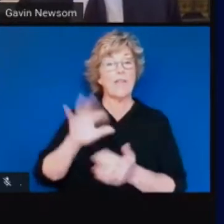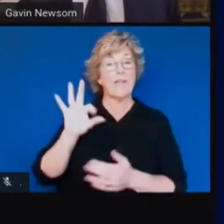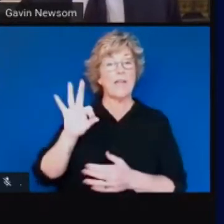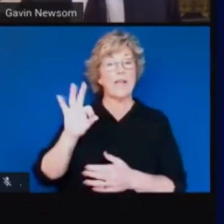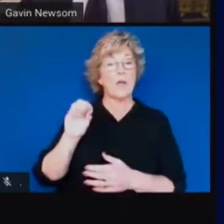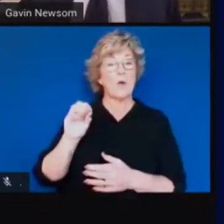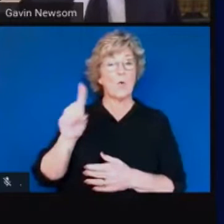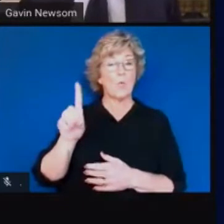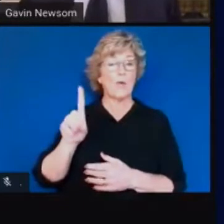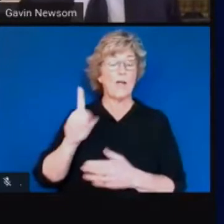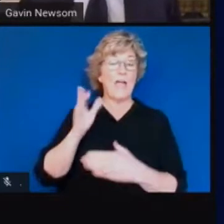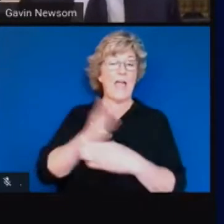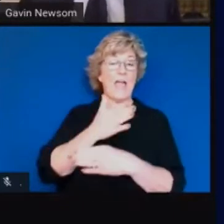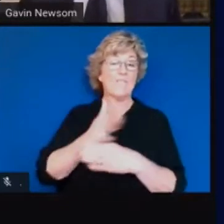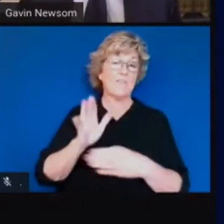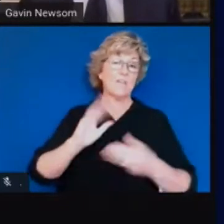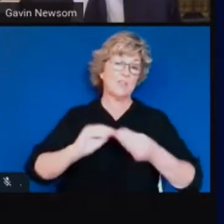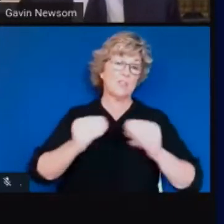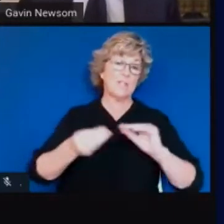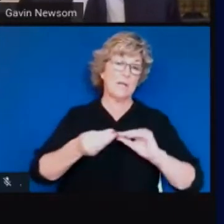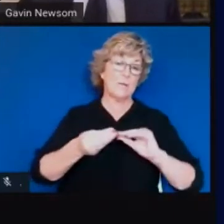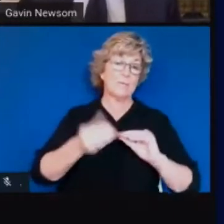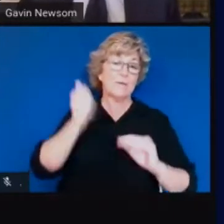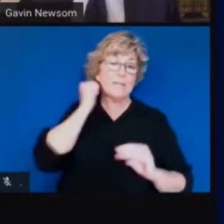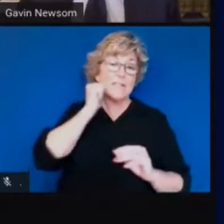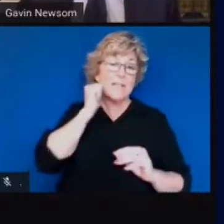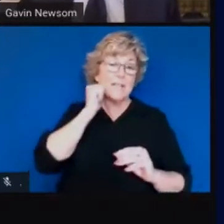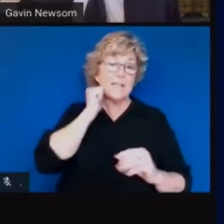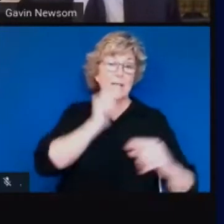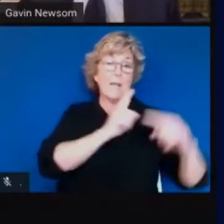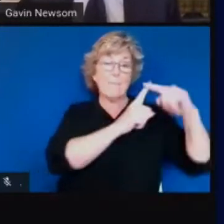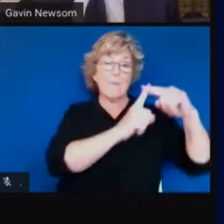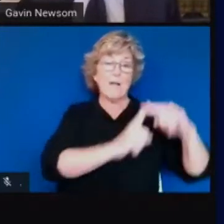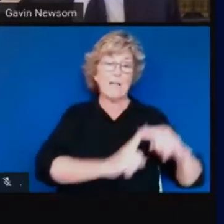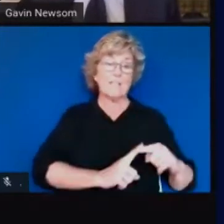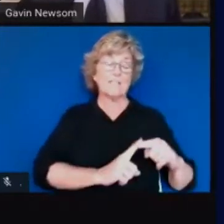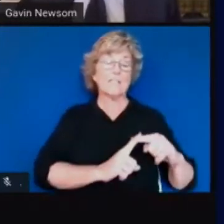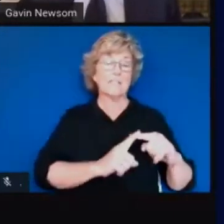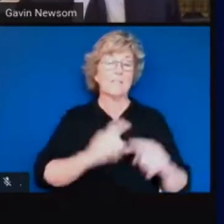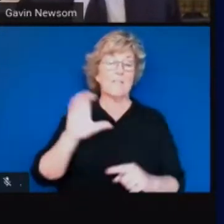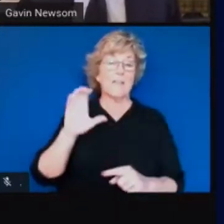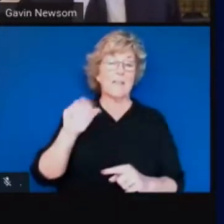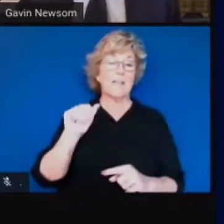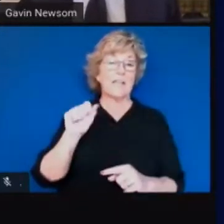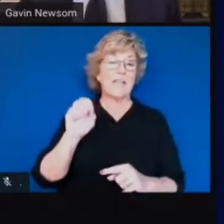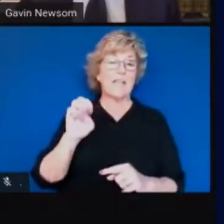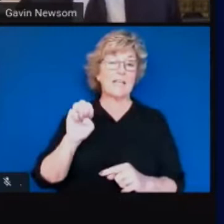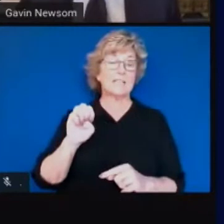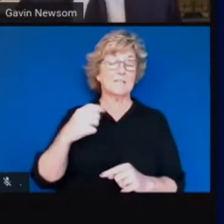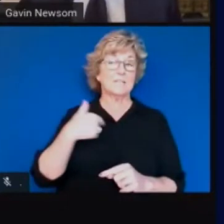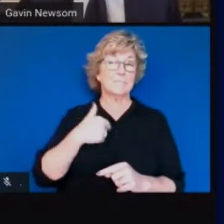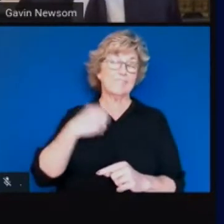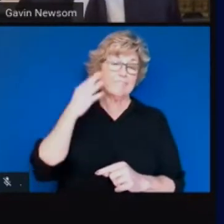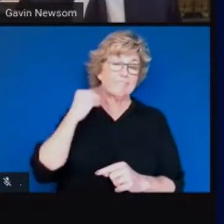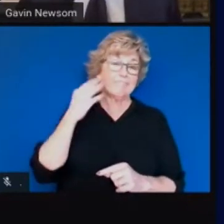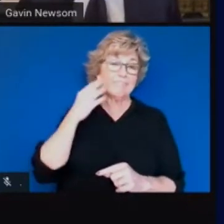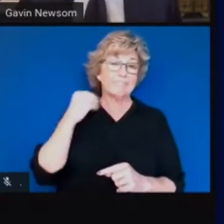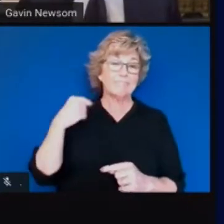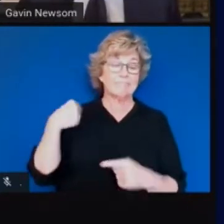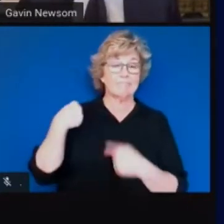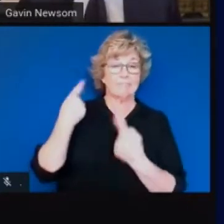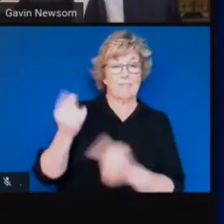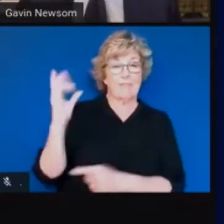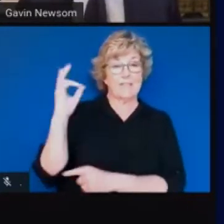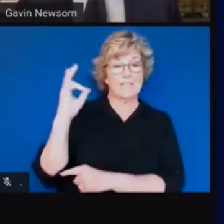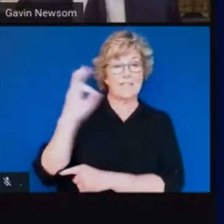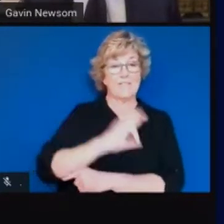43,901 average number of daily positive cases that we have experienced over the last